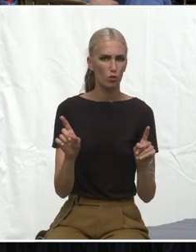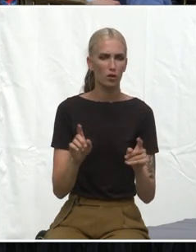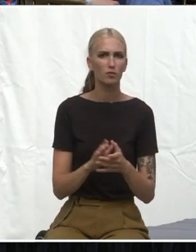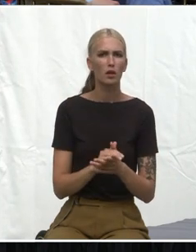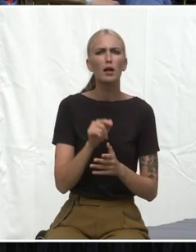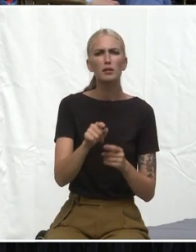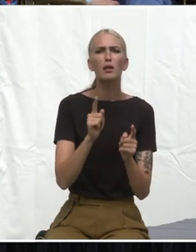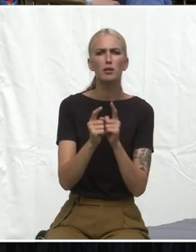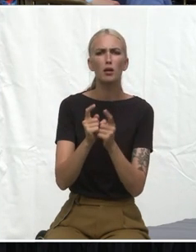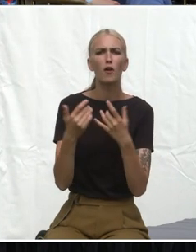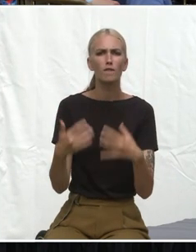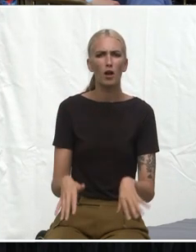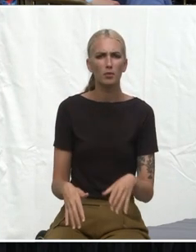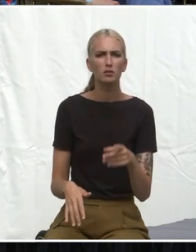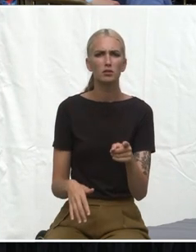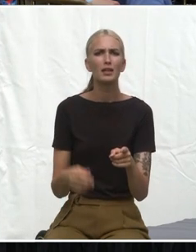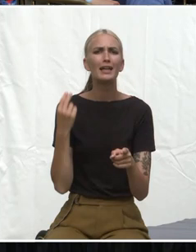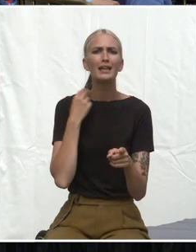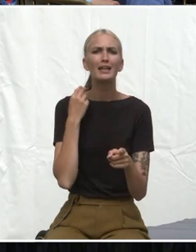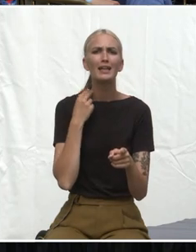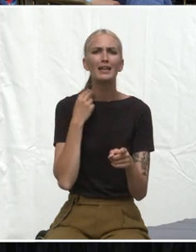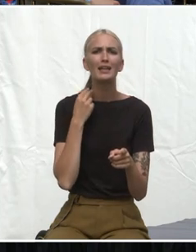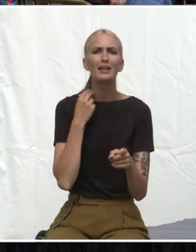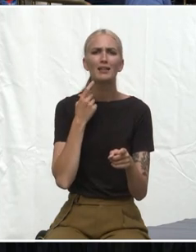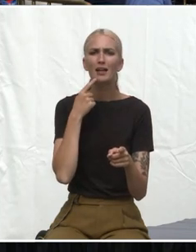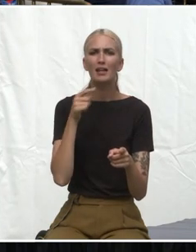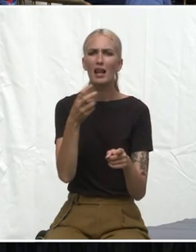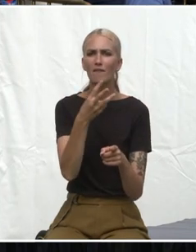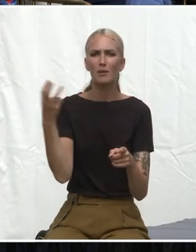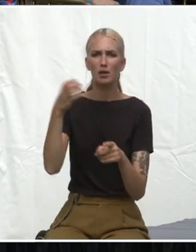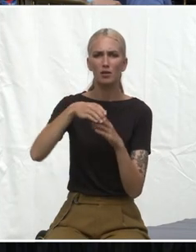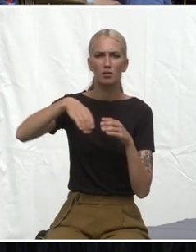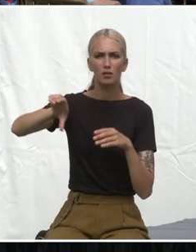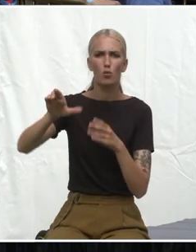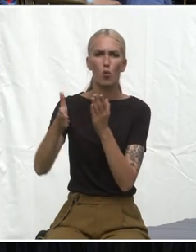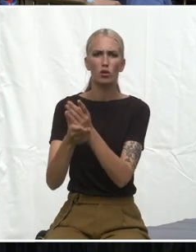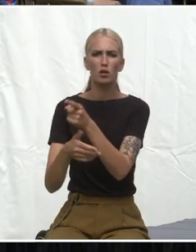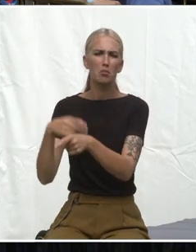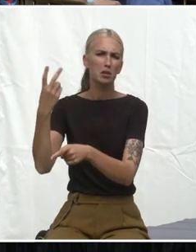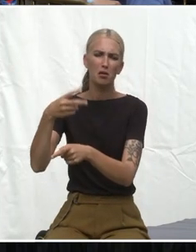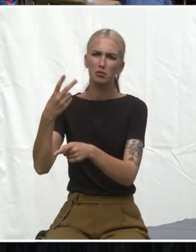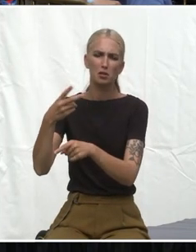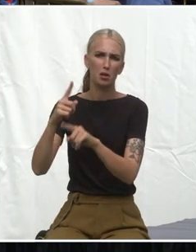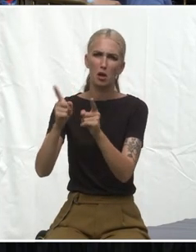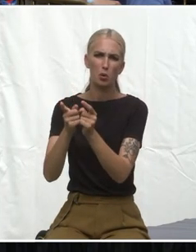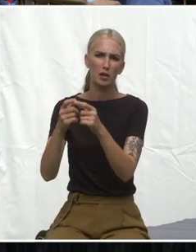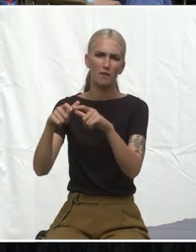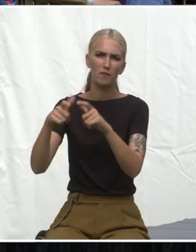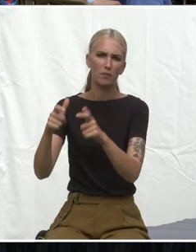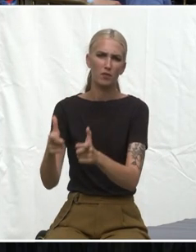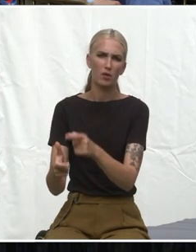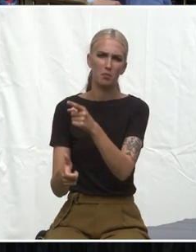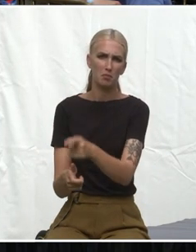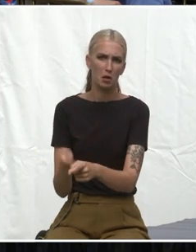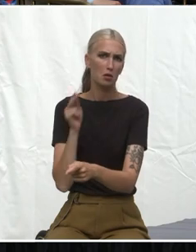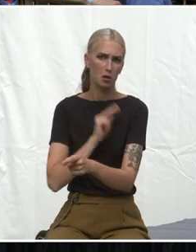on our English webpage. It's like 20 short movies or something like that. So it's a kind of